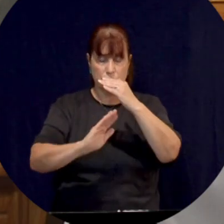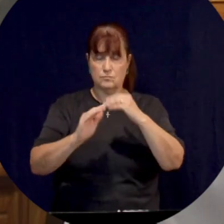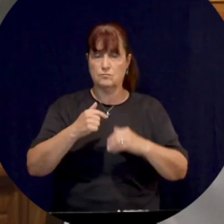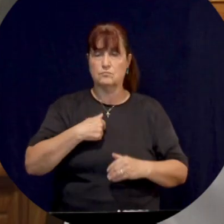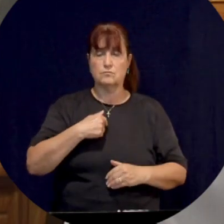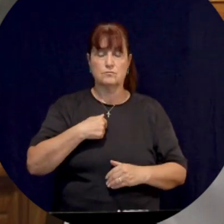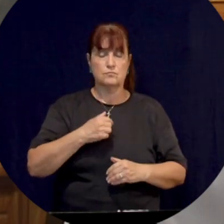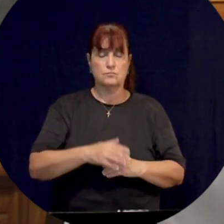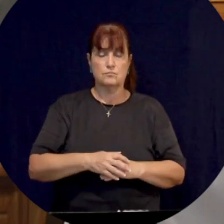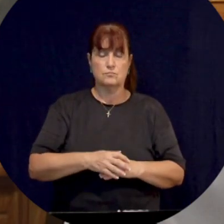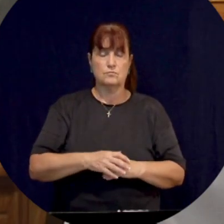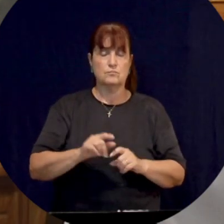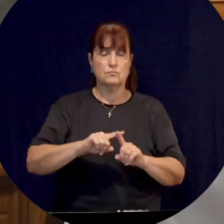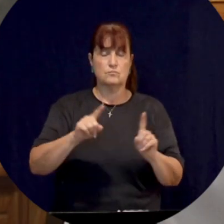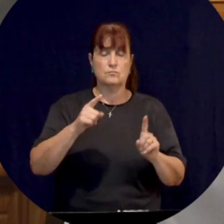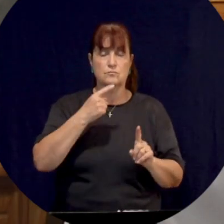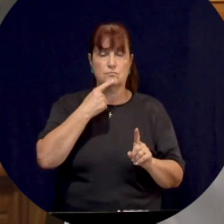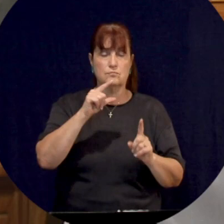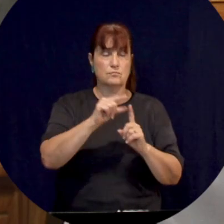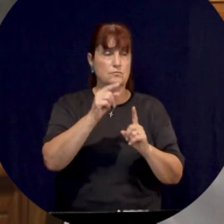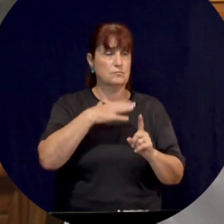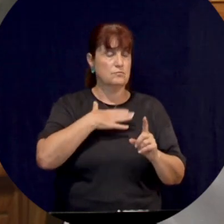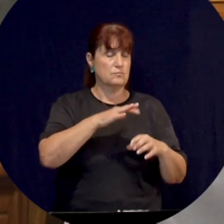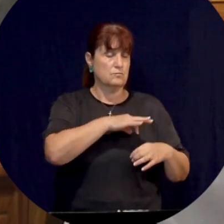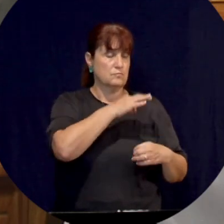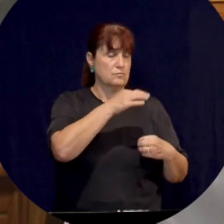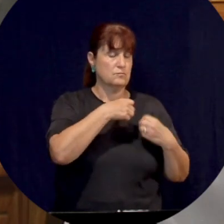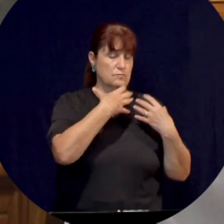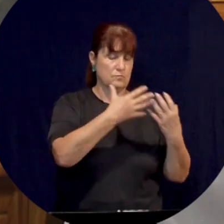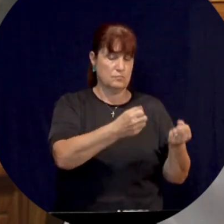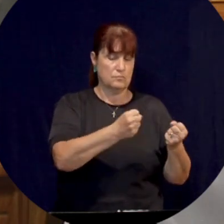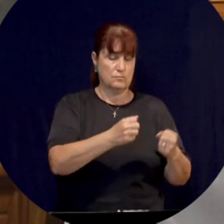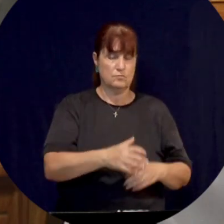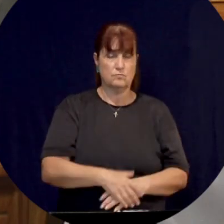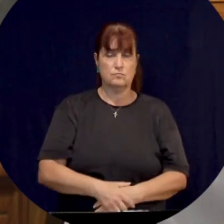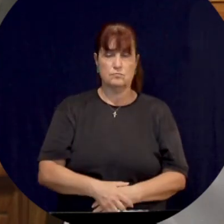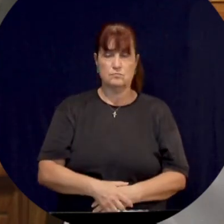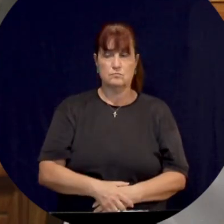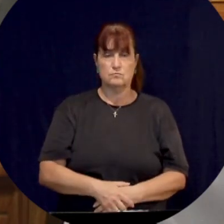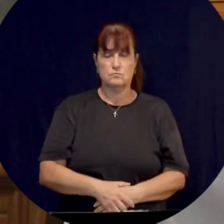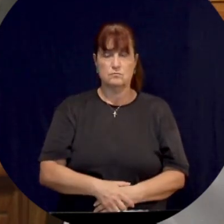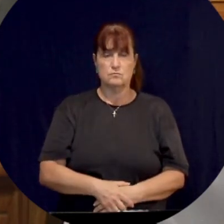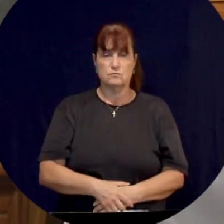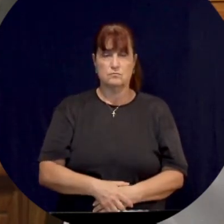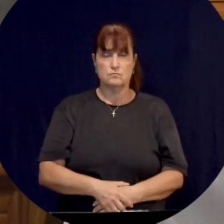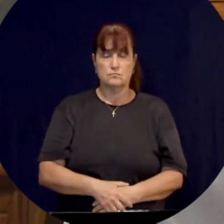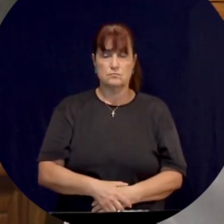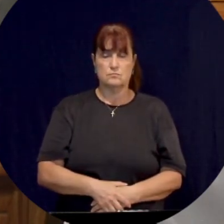enter under my roof, but only say the word and my soul shall be healed.